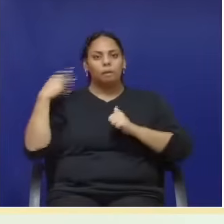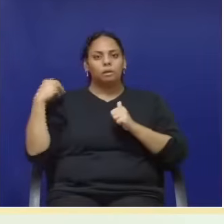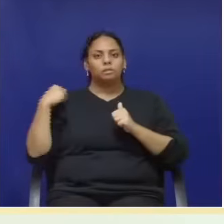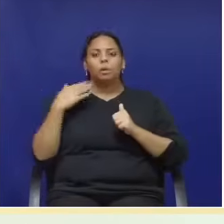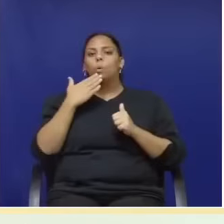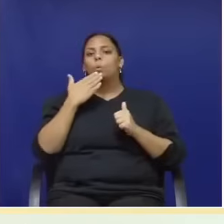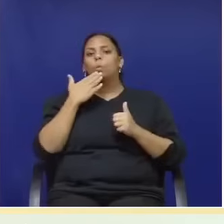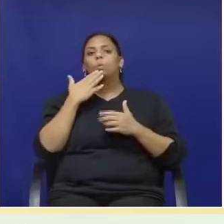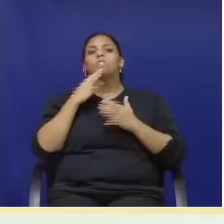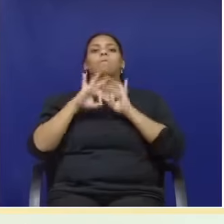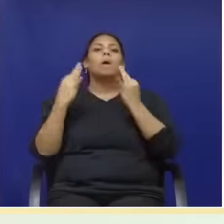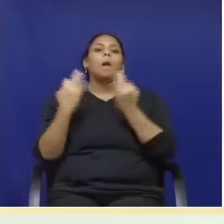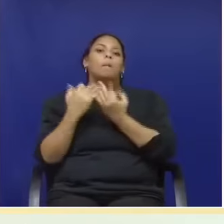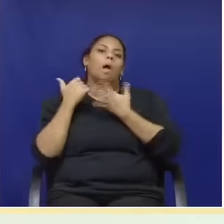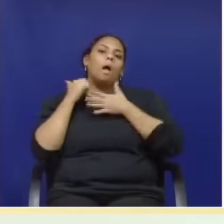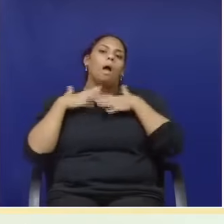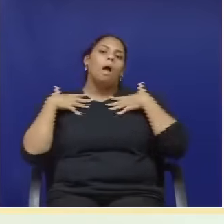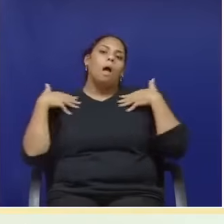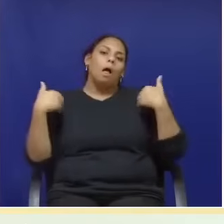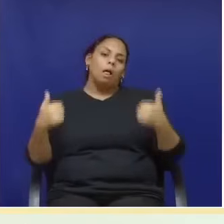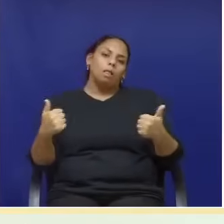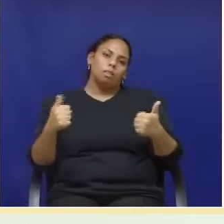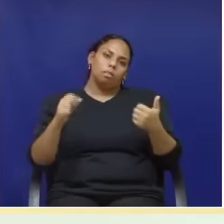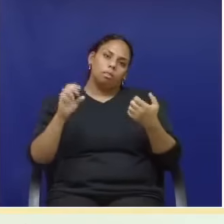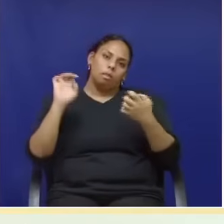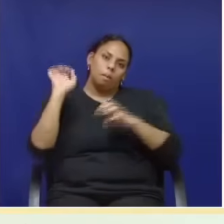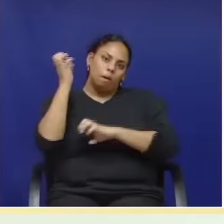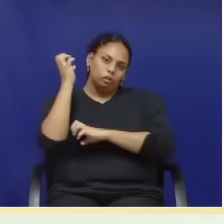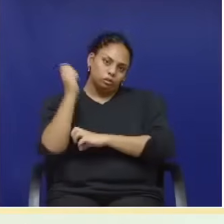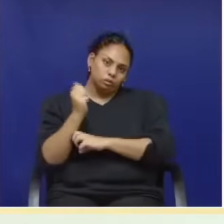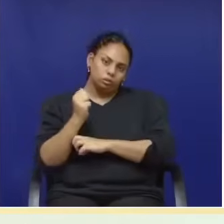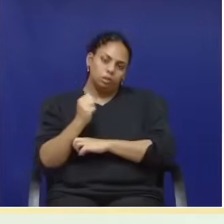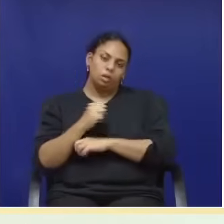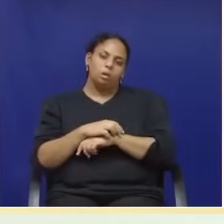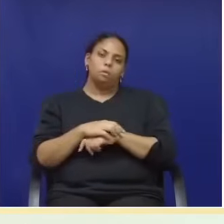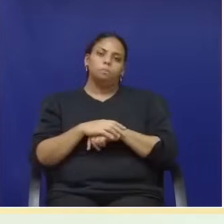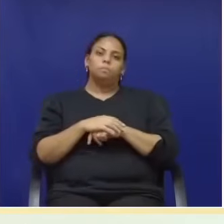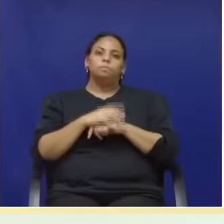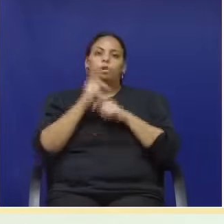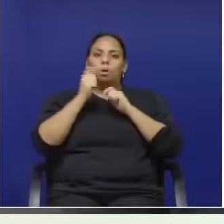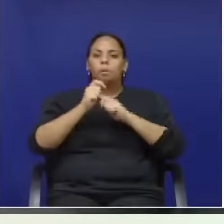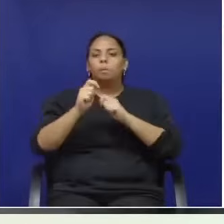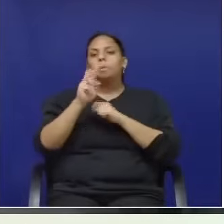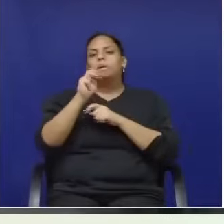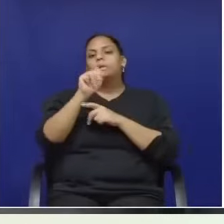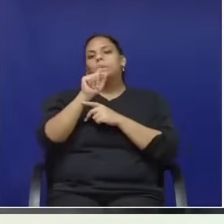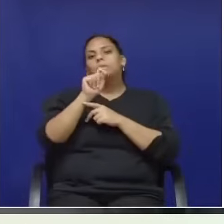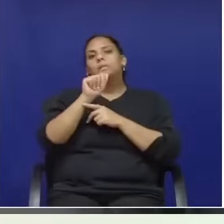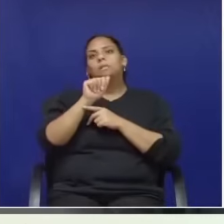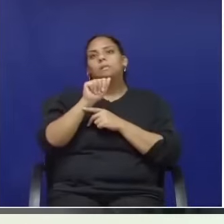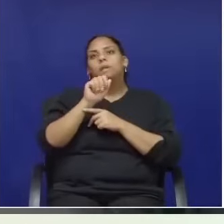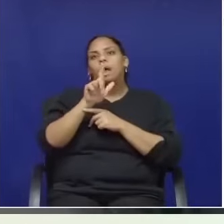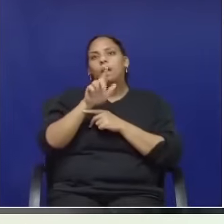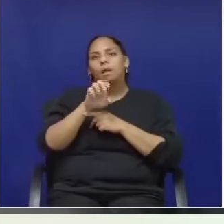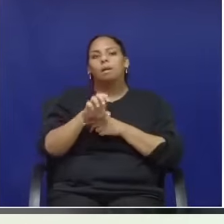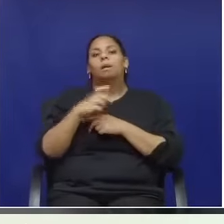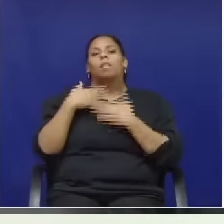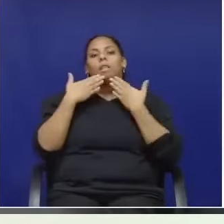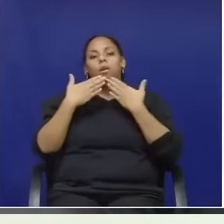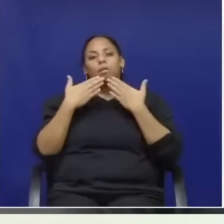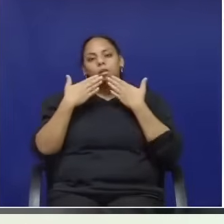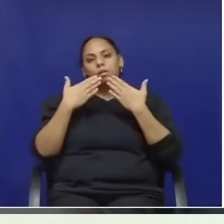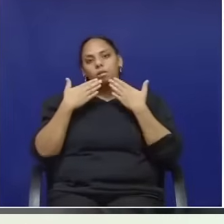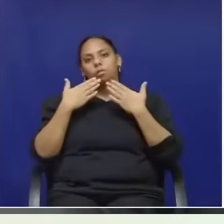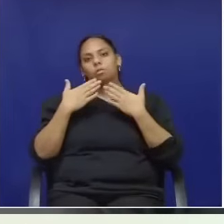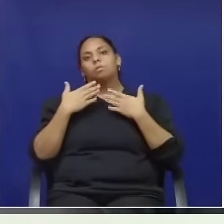to a family health emergency. Honourable Matale. Thank you very much, Honourable